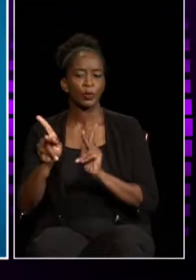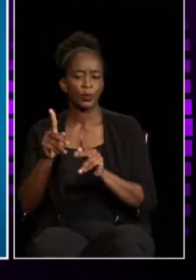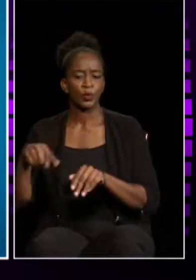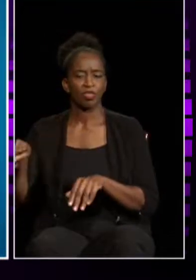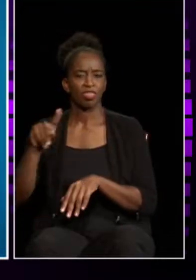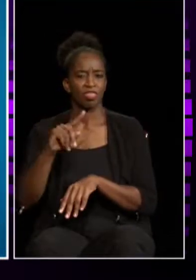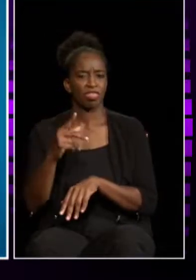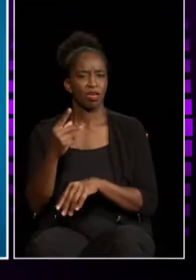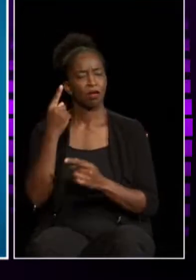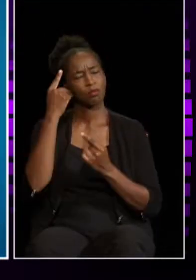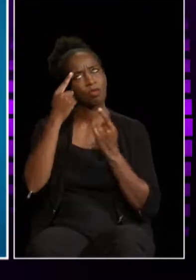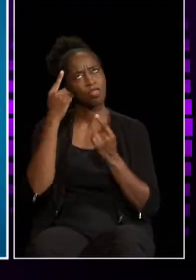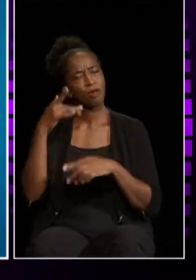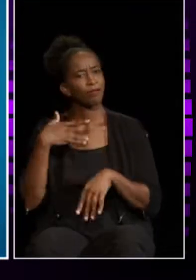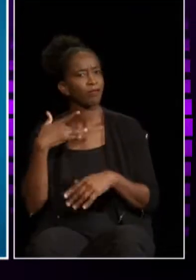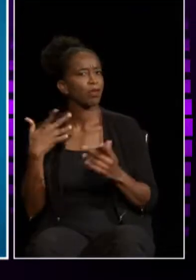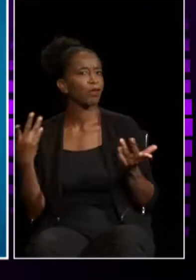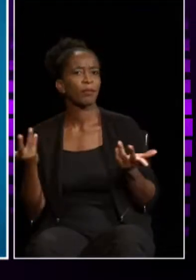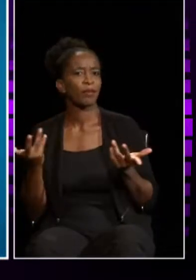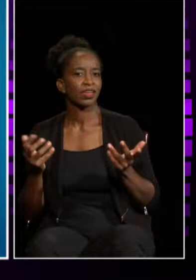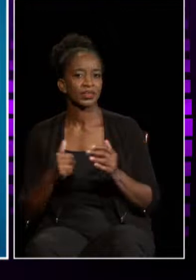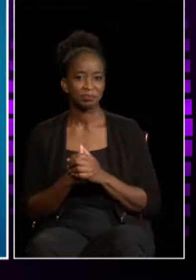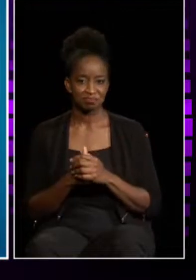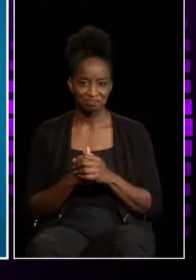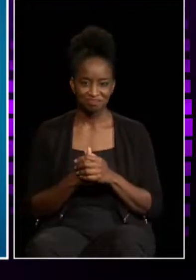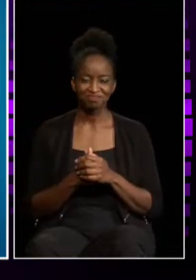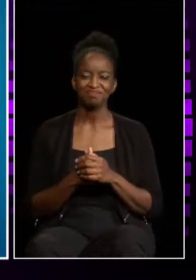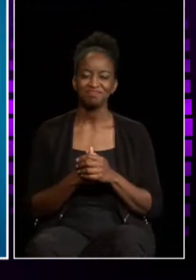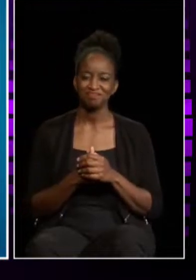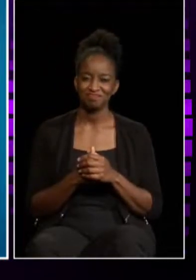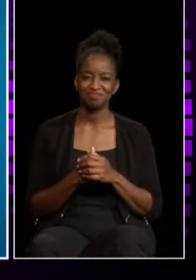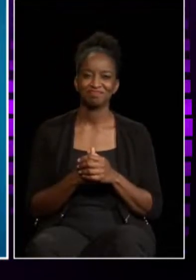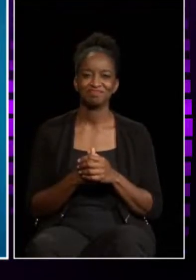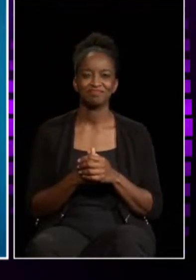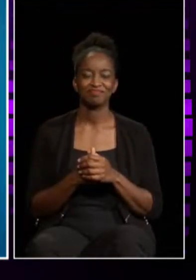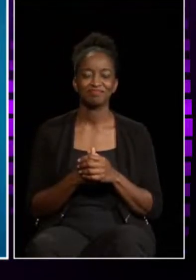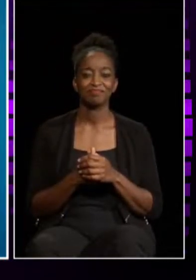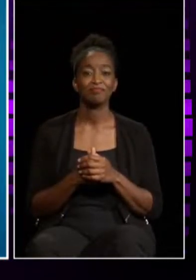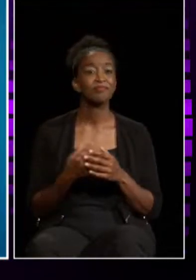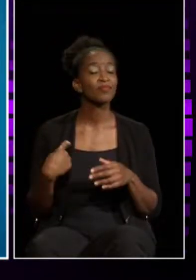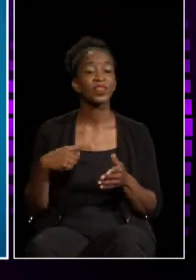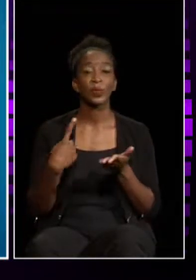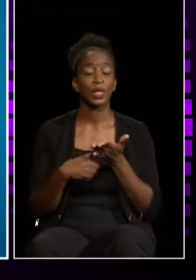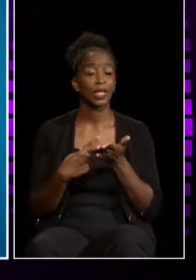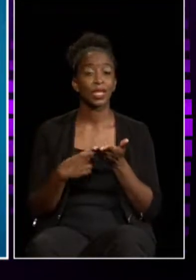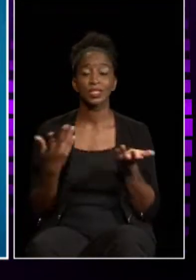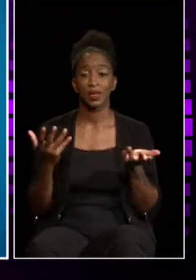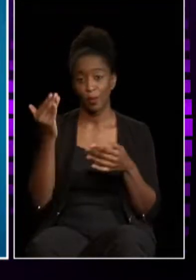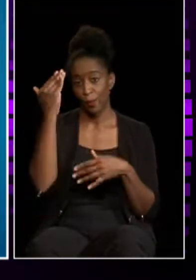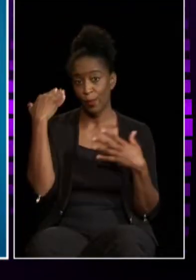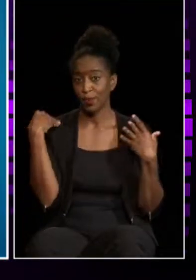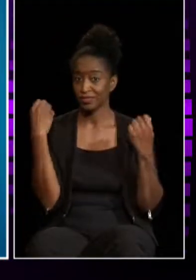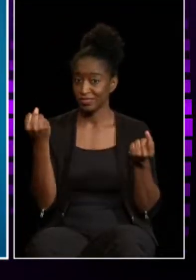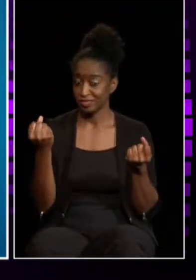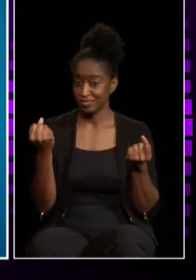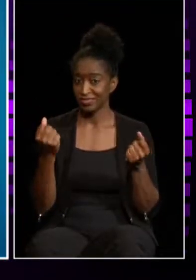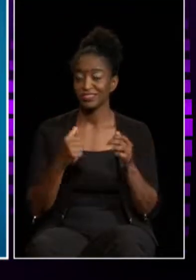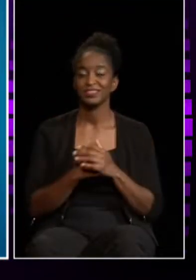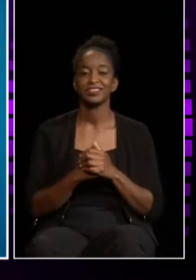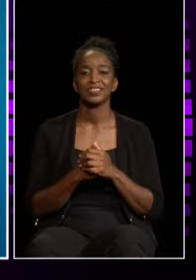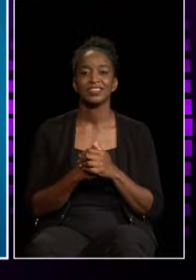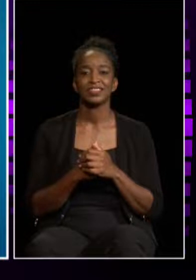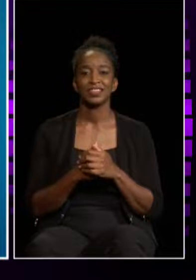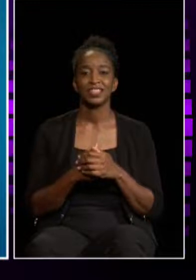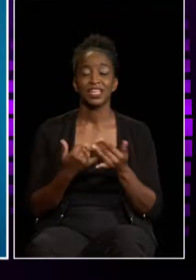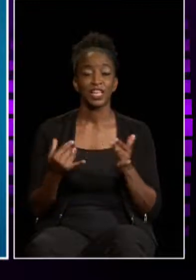vaccine. So this has been the conclusion of our show for today on the topic of mental health. This is Listen Up Accord, brought to you by the